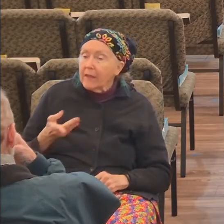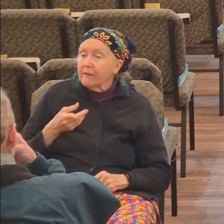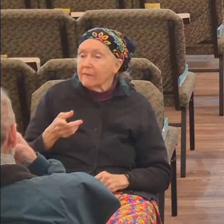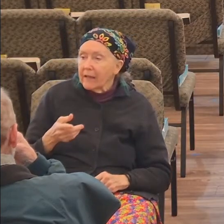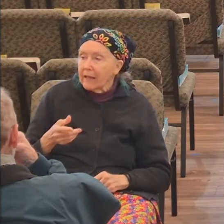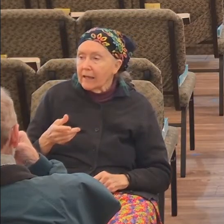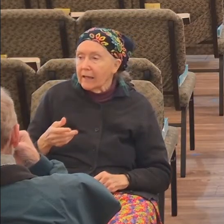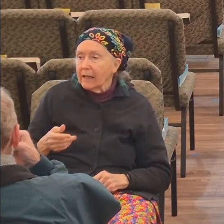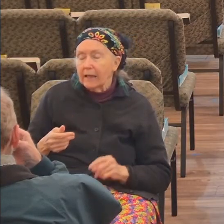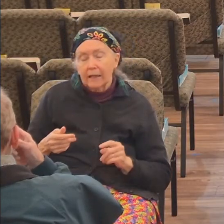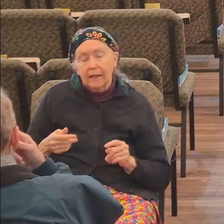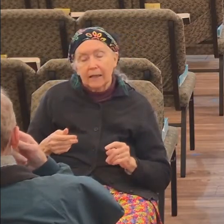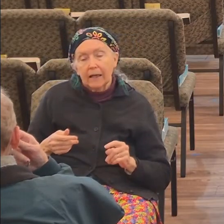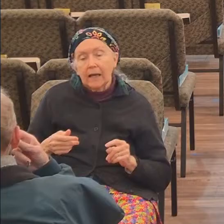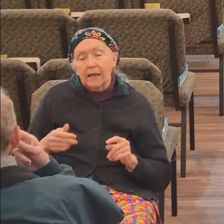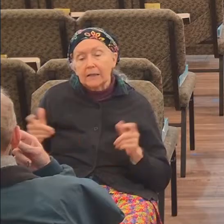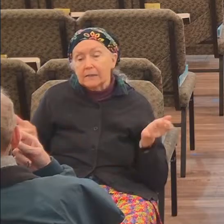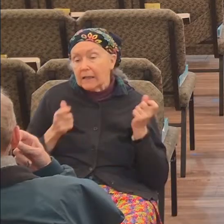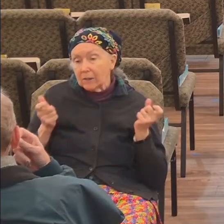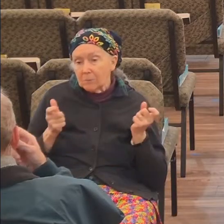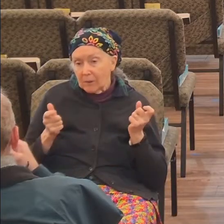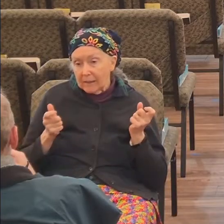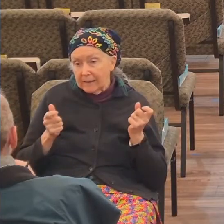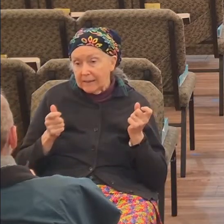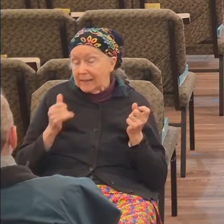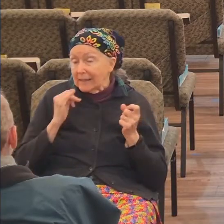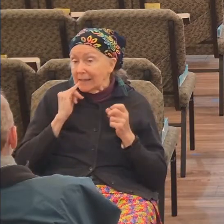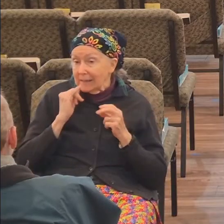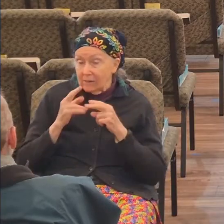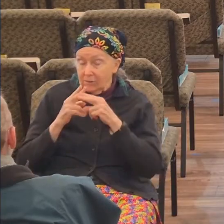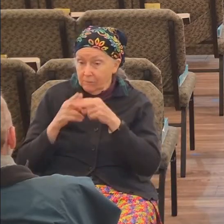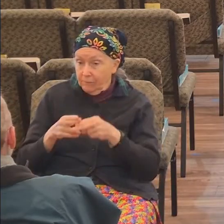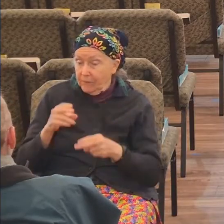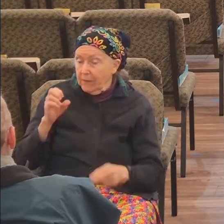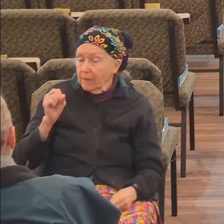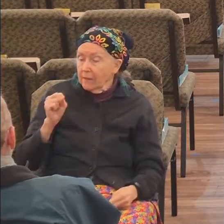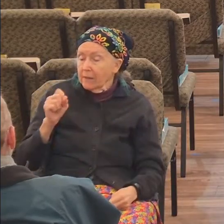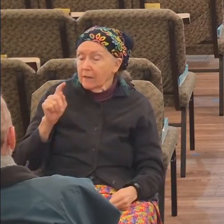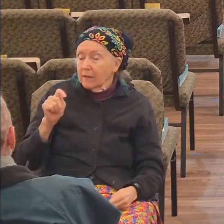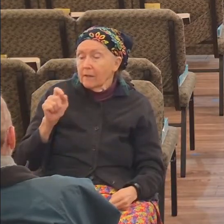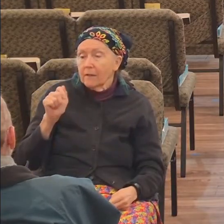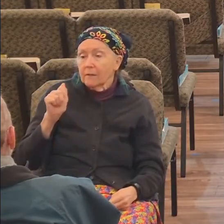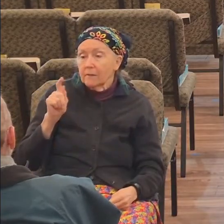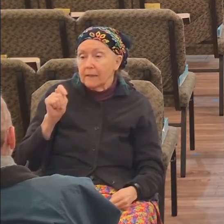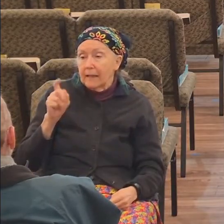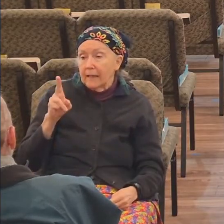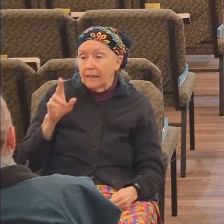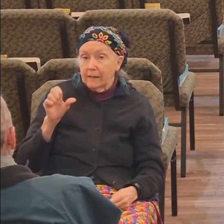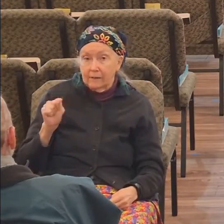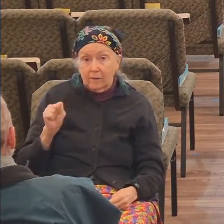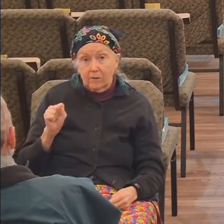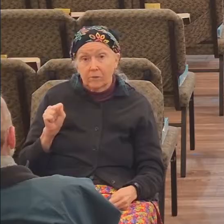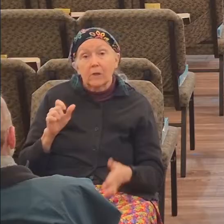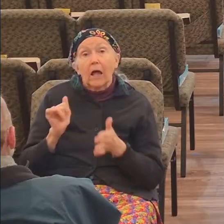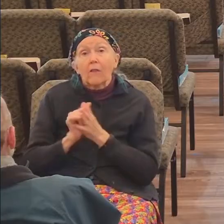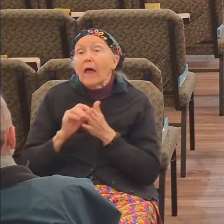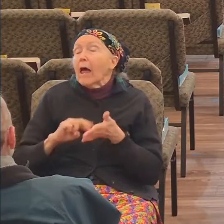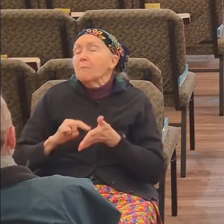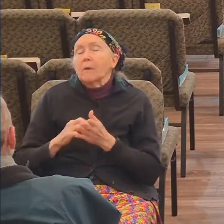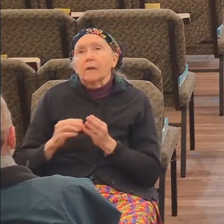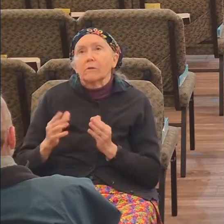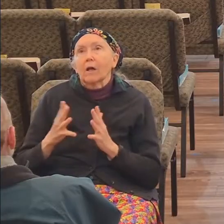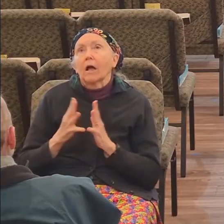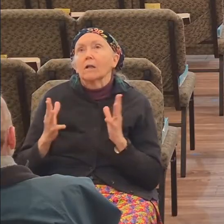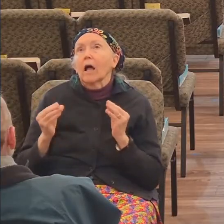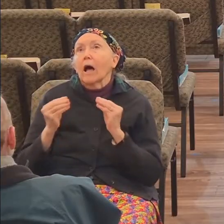as status. Okay, now status meant a whole lot more than what we see. You were